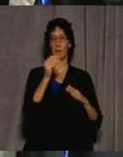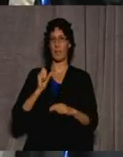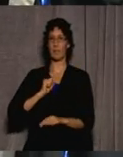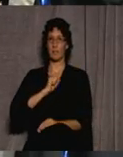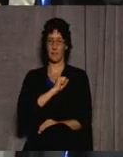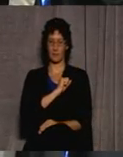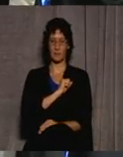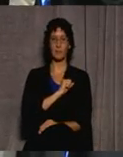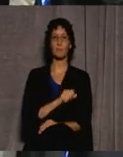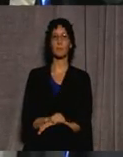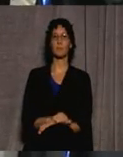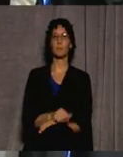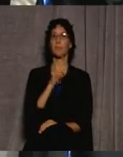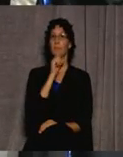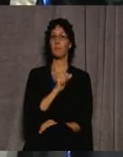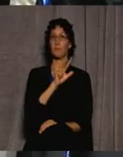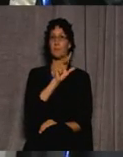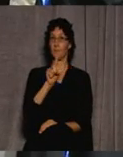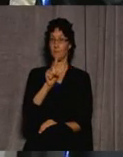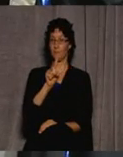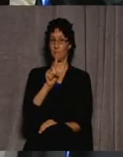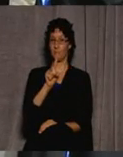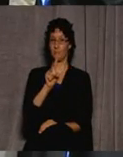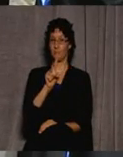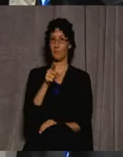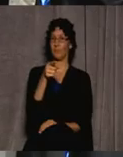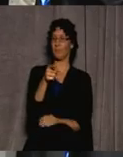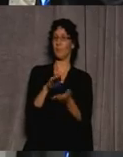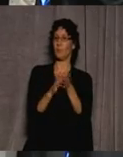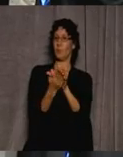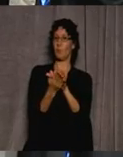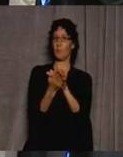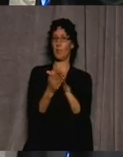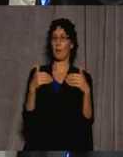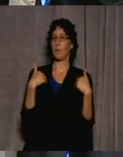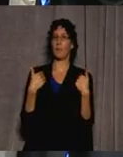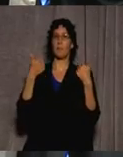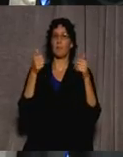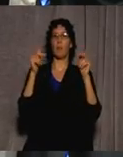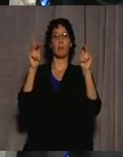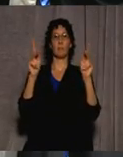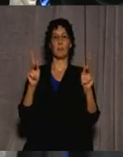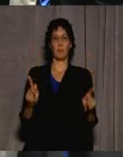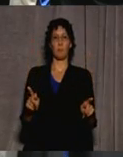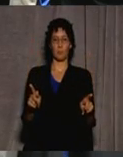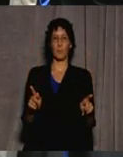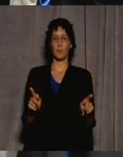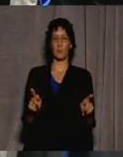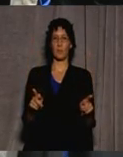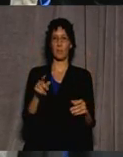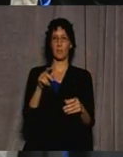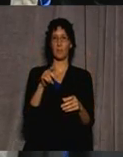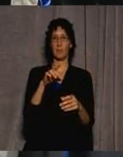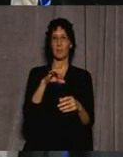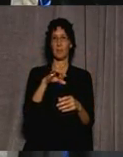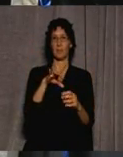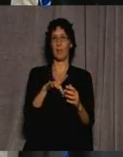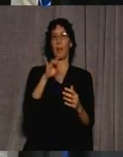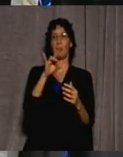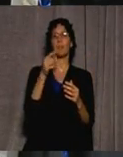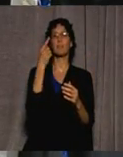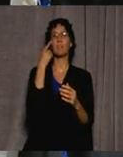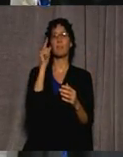At age 31, you became the youngest person ever elected to the Florida